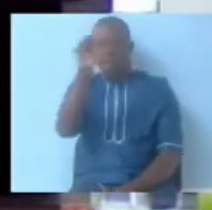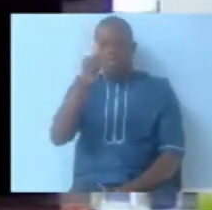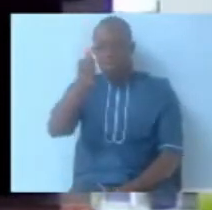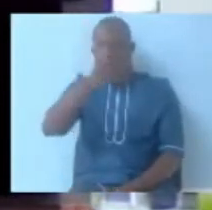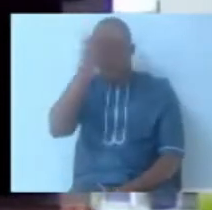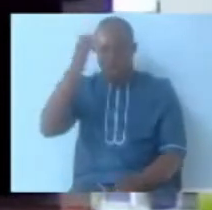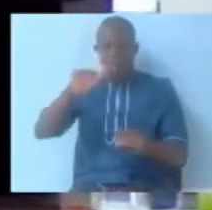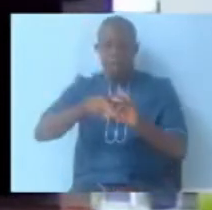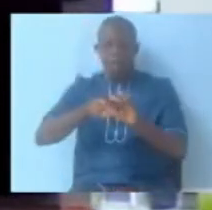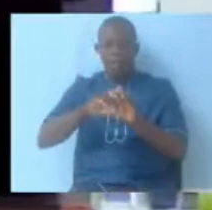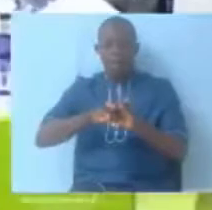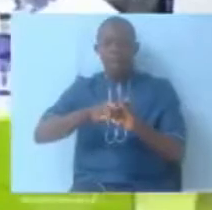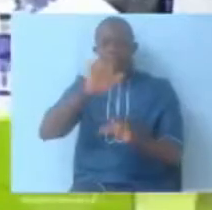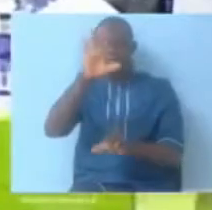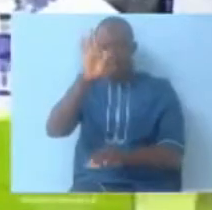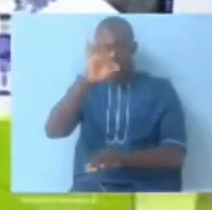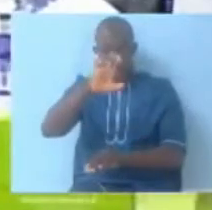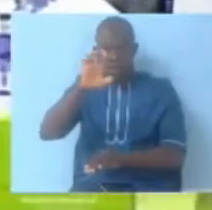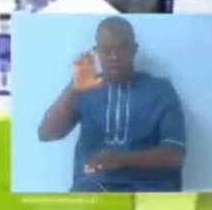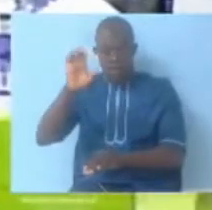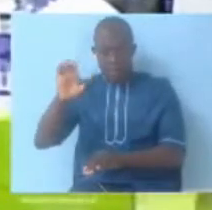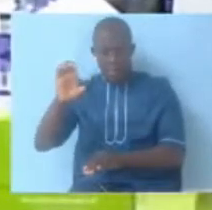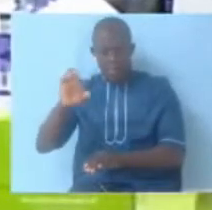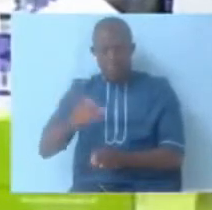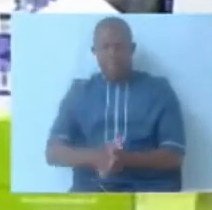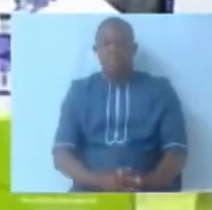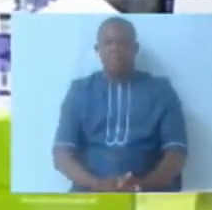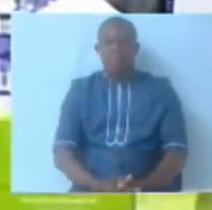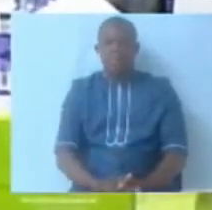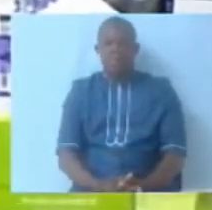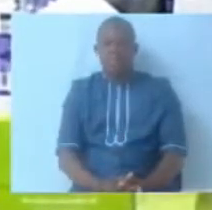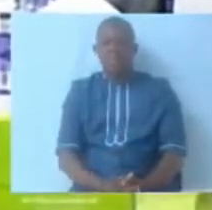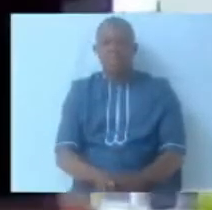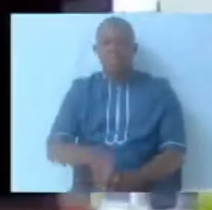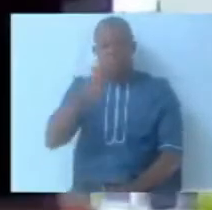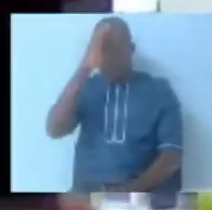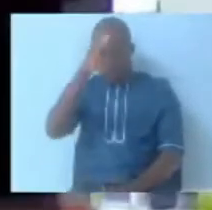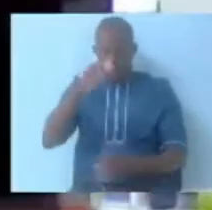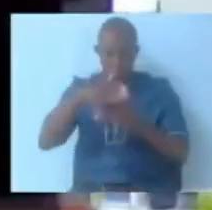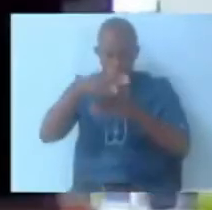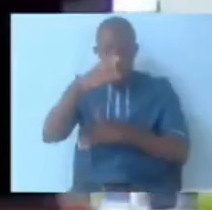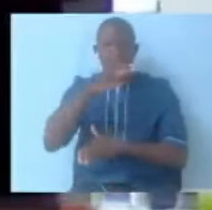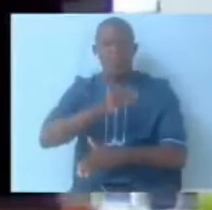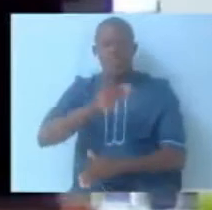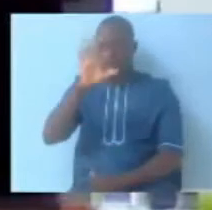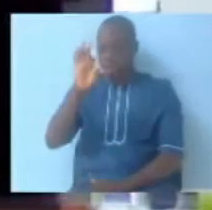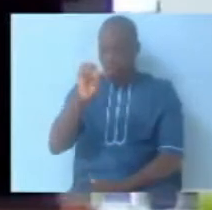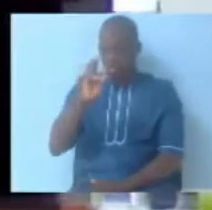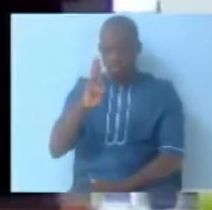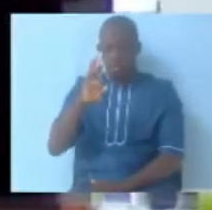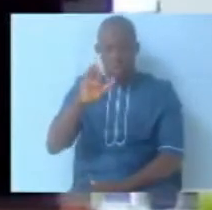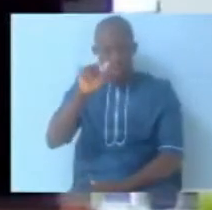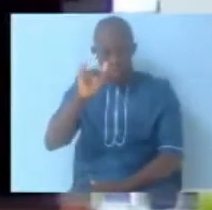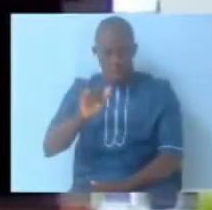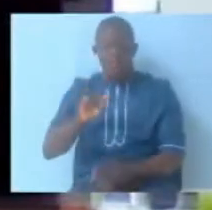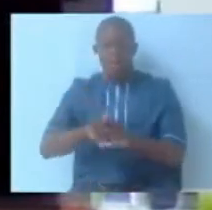the TRRC. Sama, commissioner, Alisama, TRRC Nkulu. Thank you very much, Mr. Touray. I have the singular pleasure